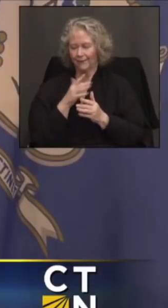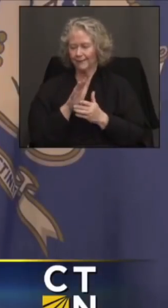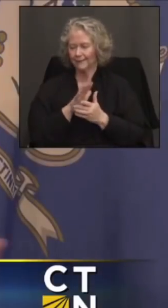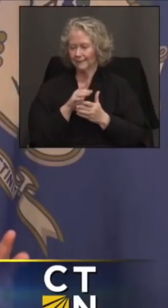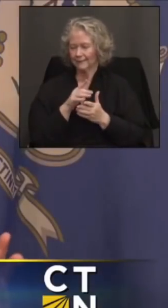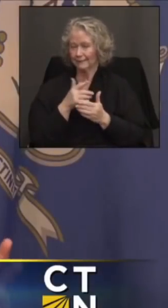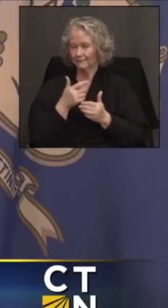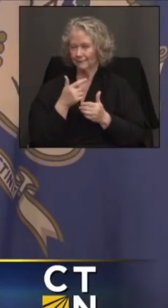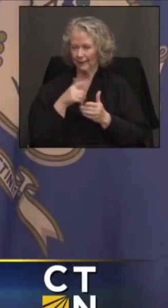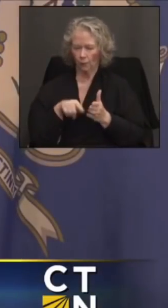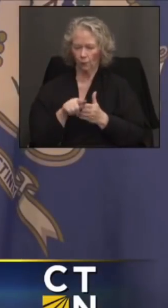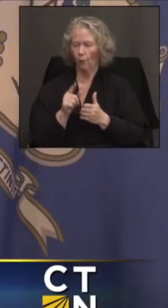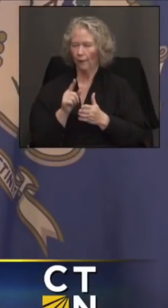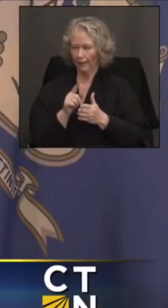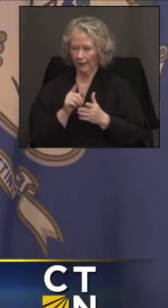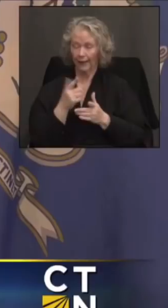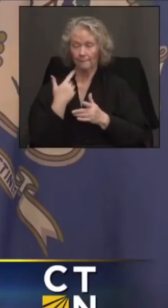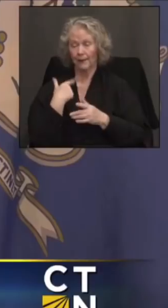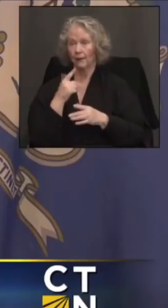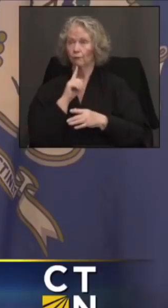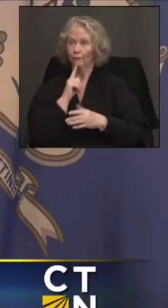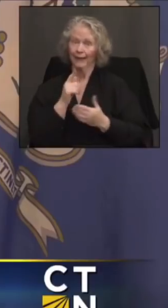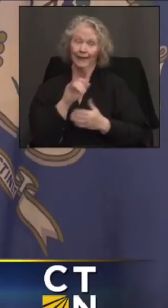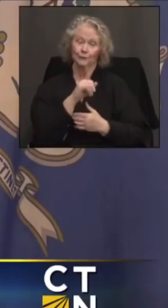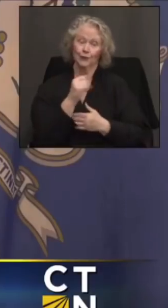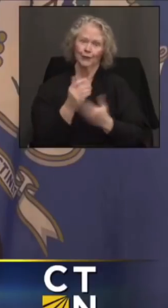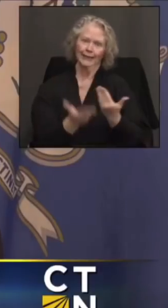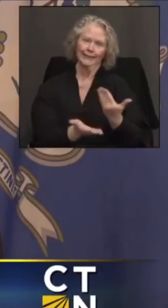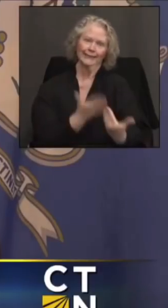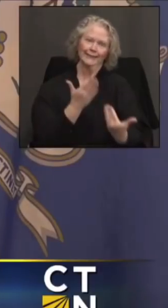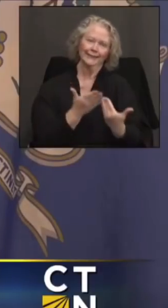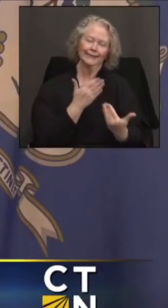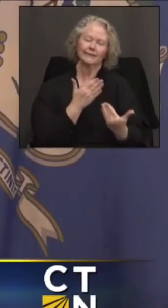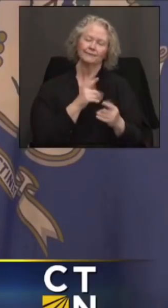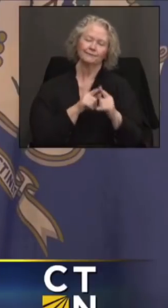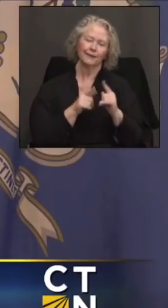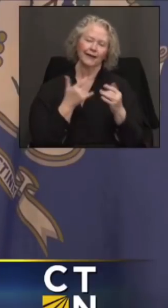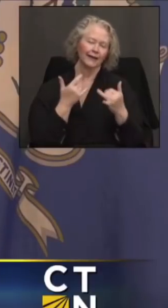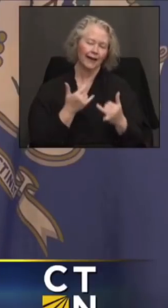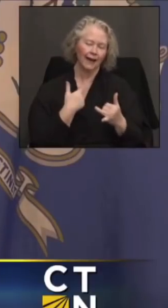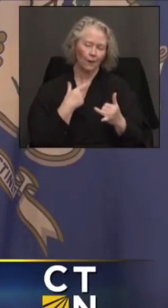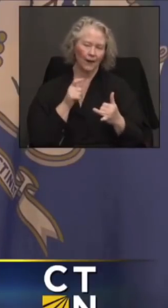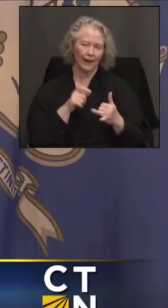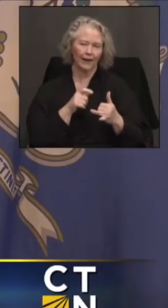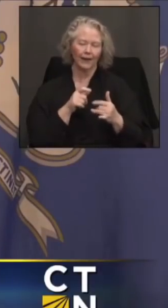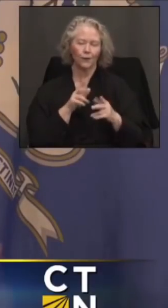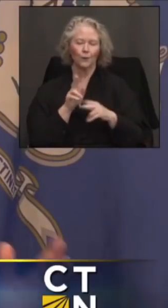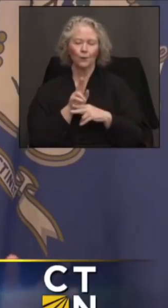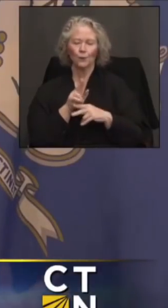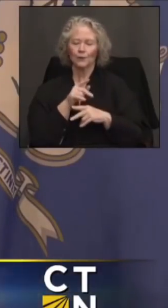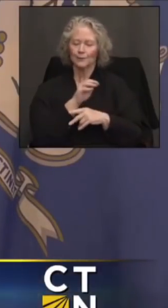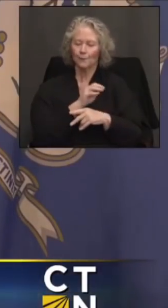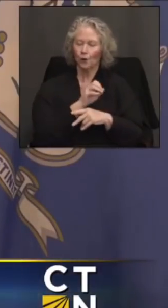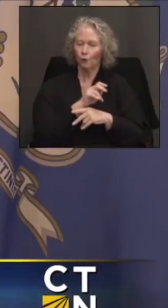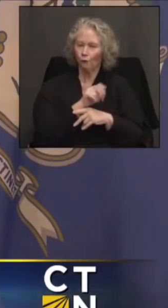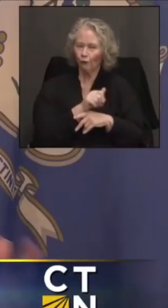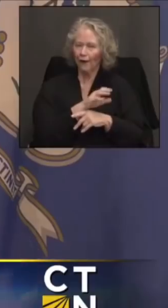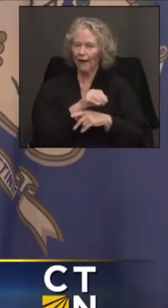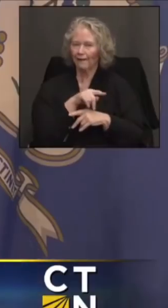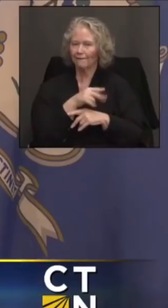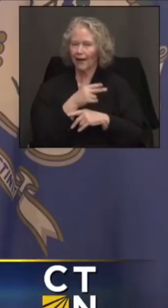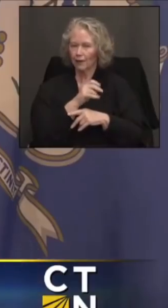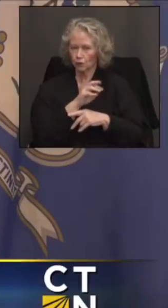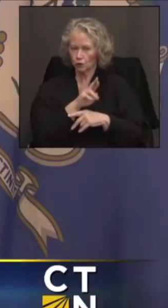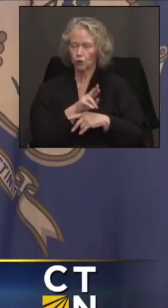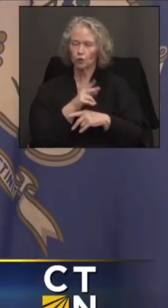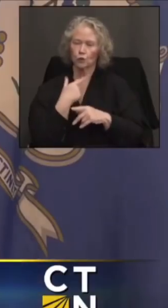obviously, it was a lot easier when we had the J&J vaccine. Now we'll probably be going there often with Moderna and Pfizer, so at least those kids can get